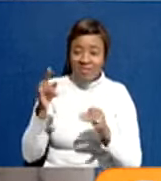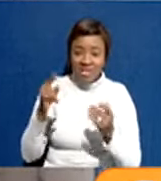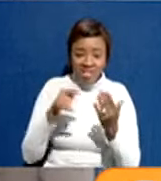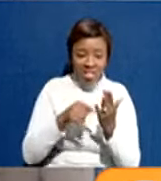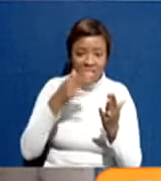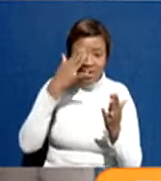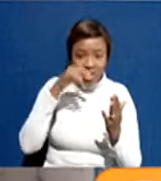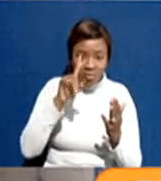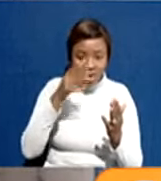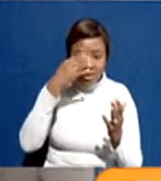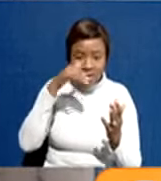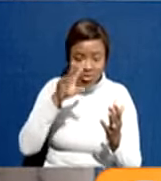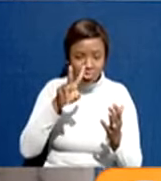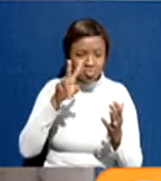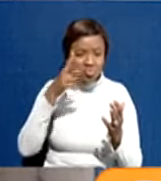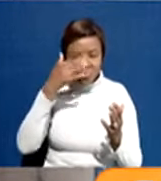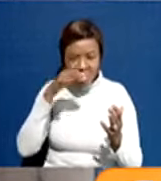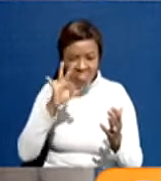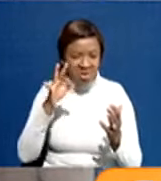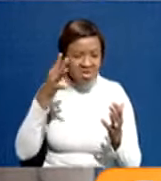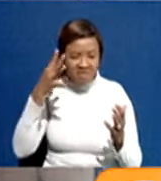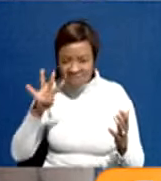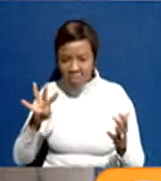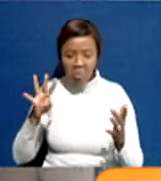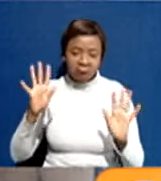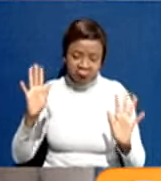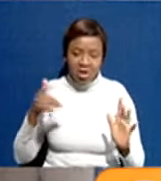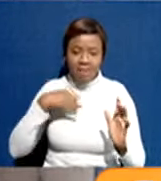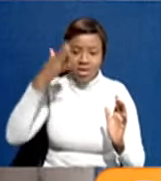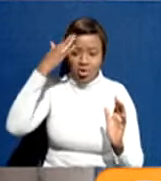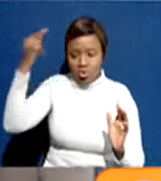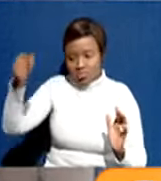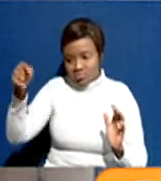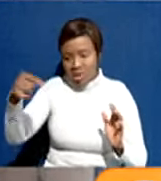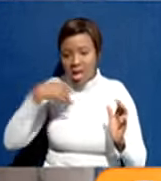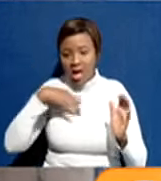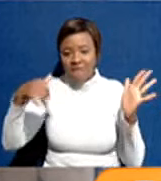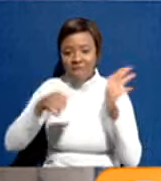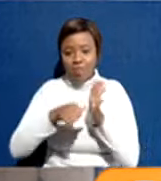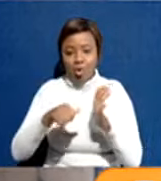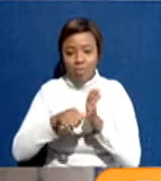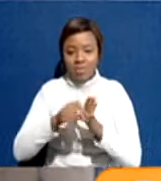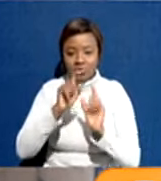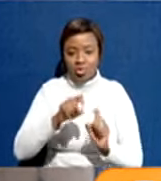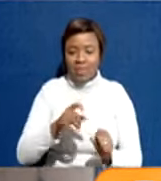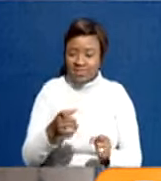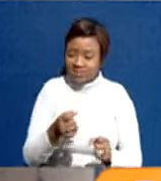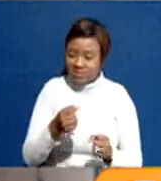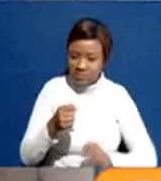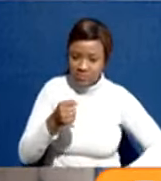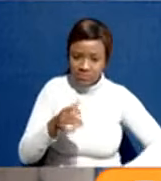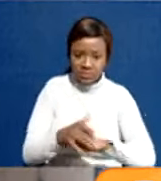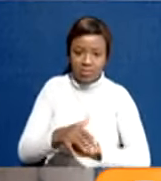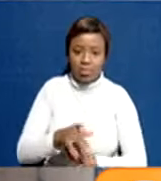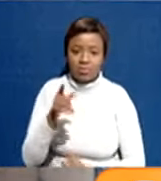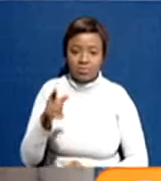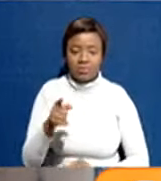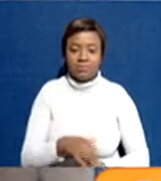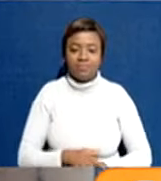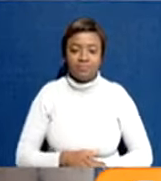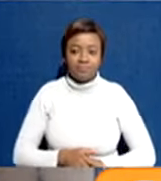for 2 to 3 days, 4 days, then I know that this patient has got an issue and I need to strengthen adherence of that